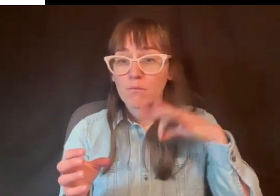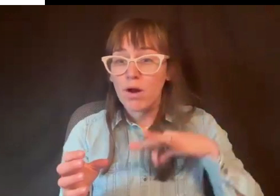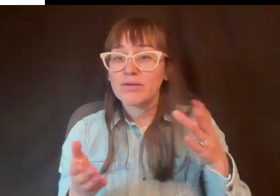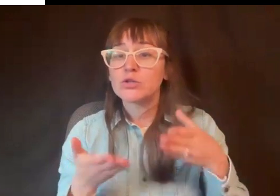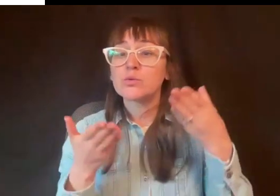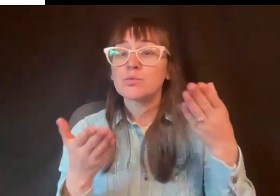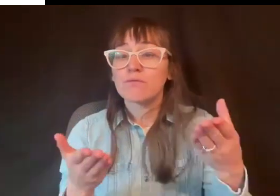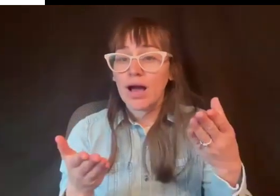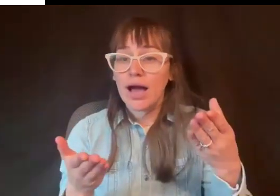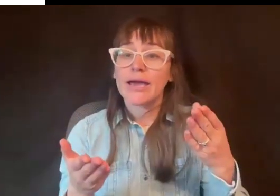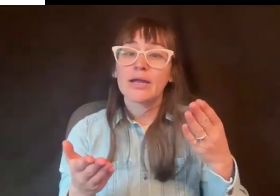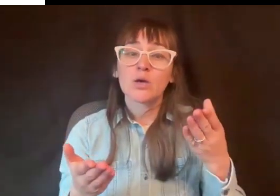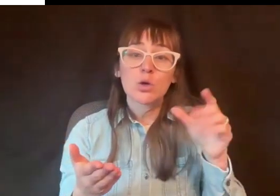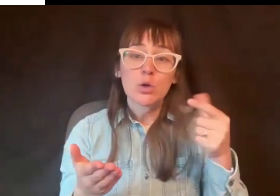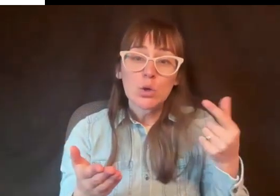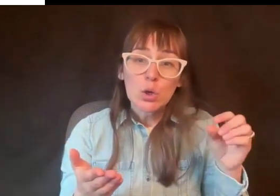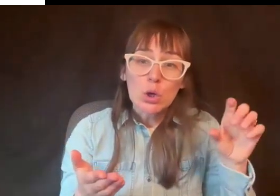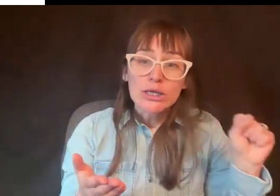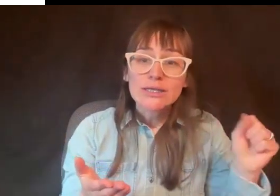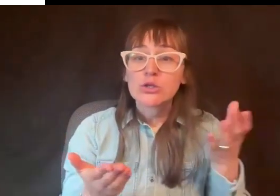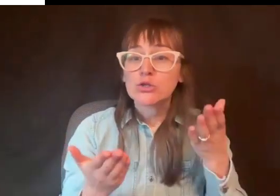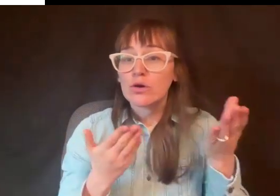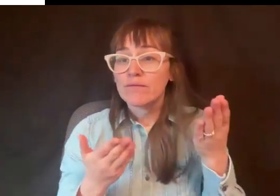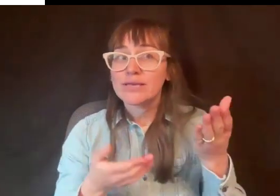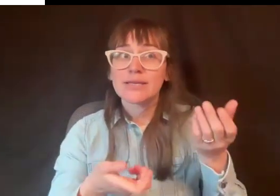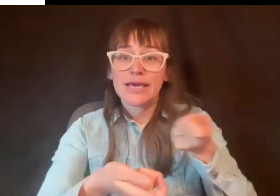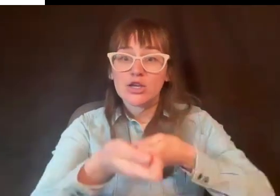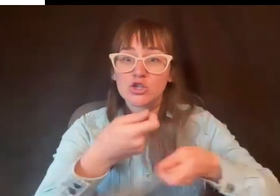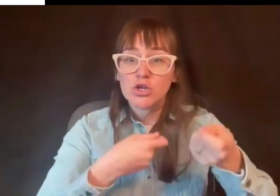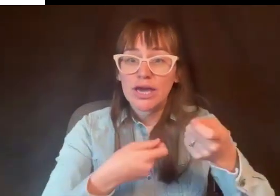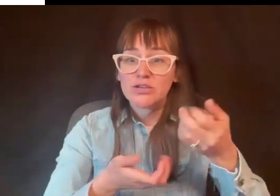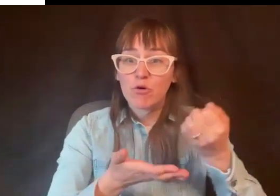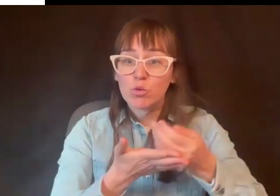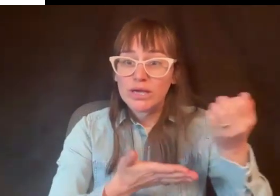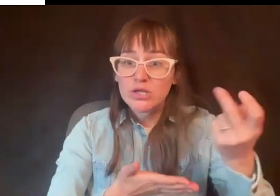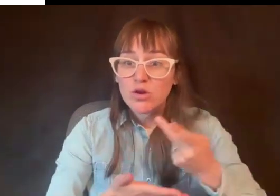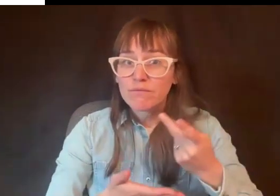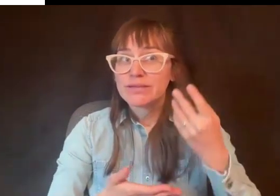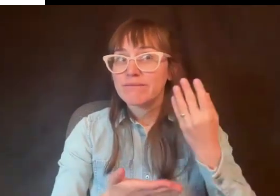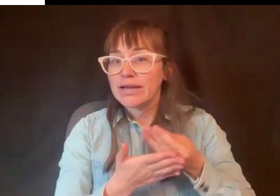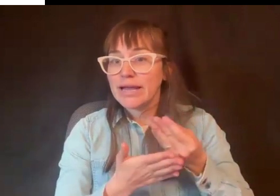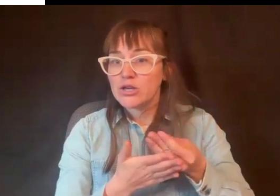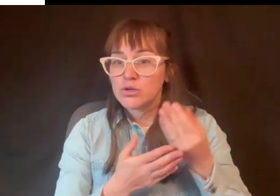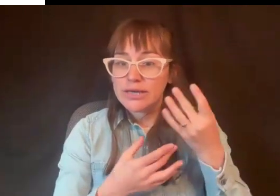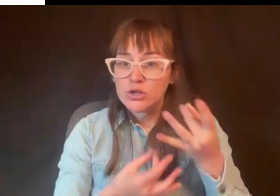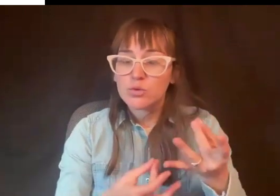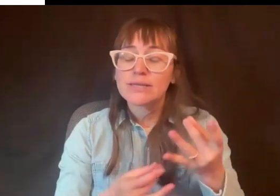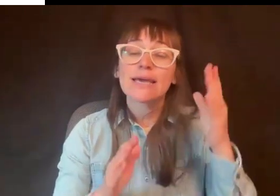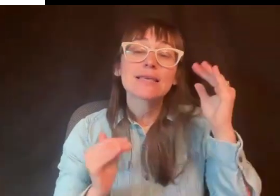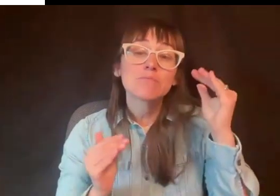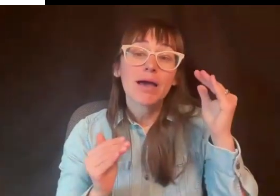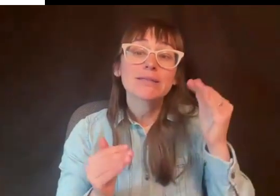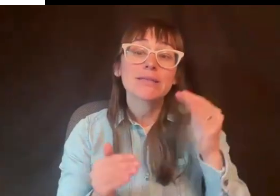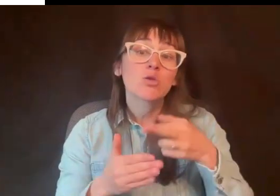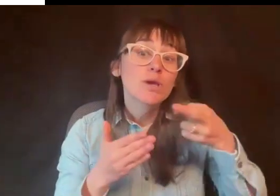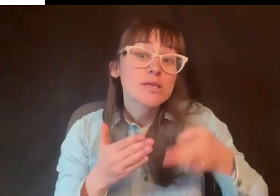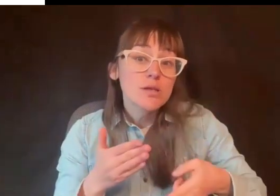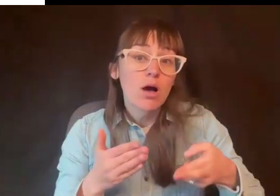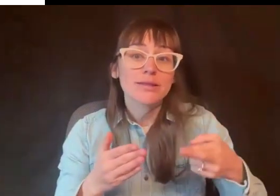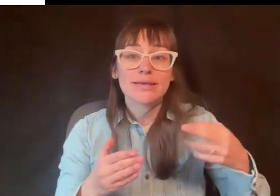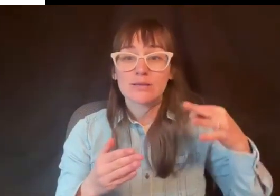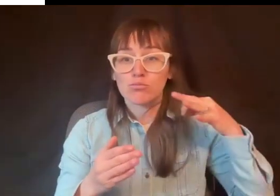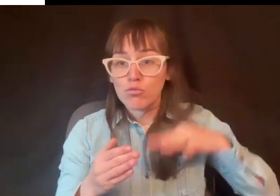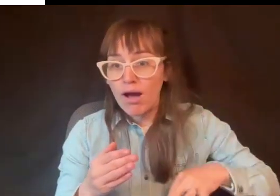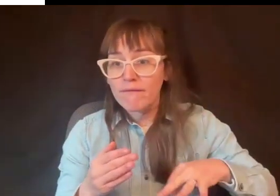services in exchange for reimbursement or other financial consideration, with the expectation that the agreement will result in profit and reimbursement of initial